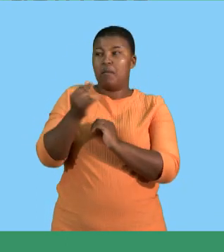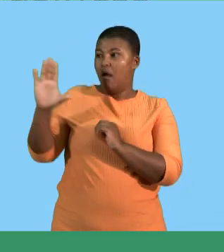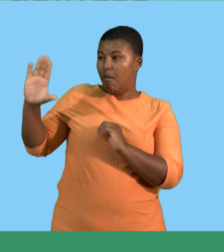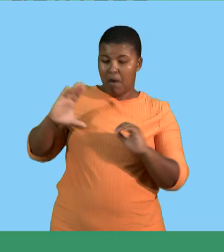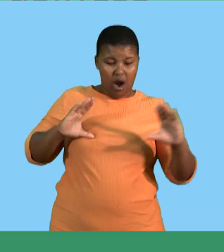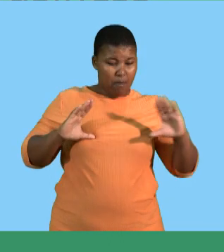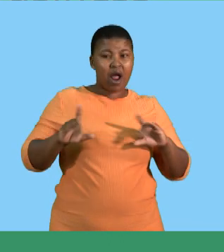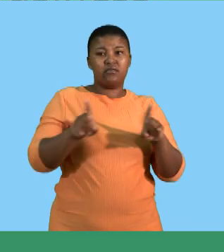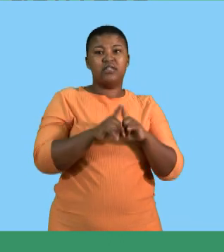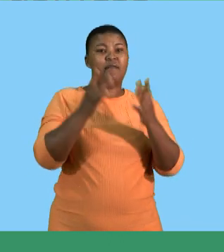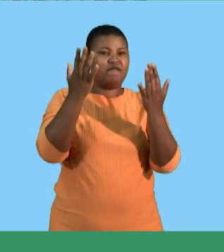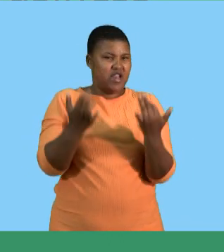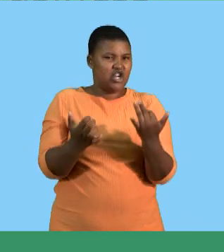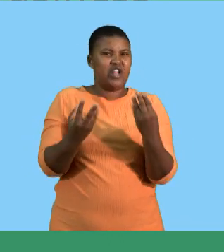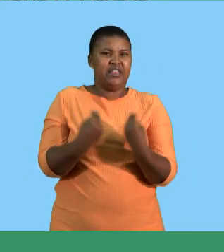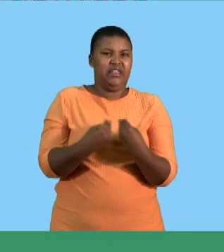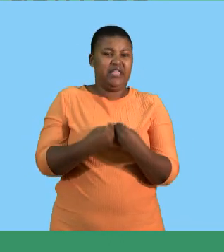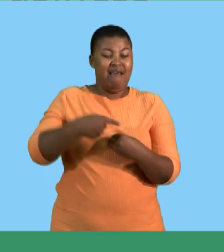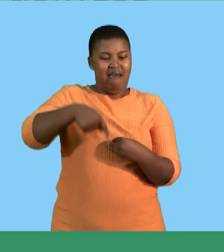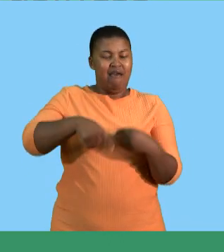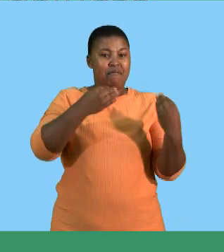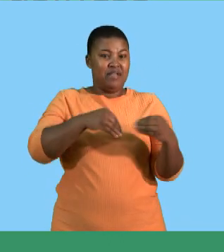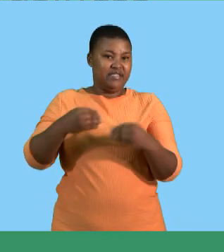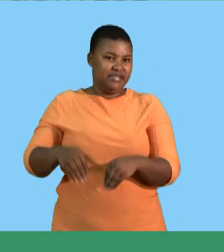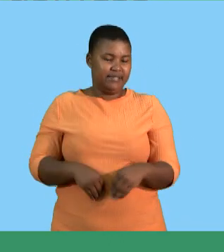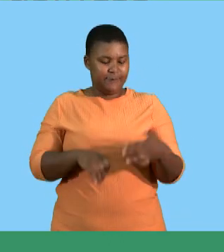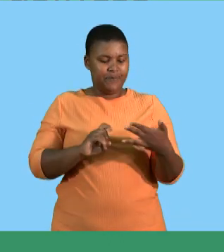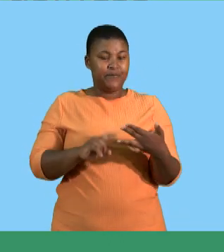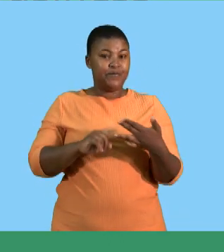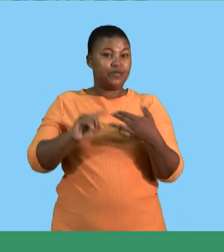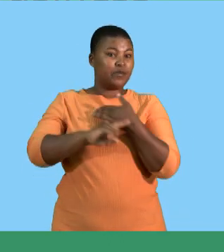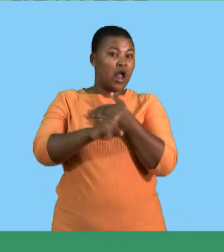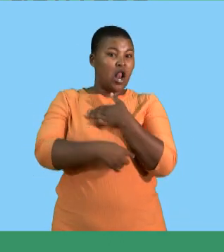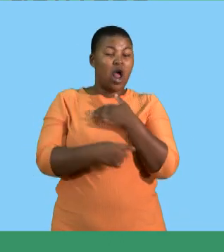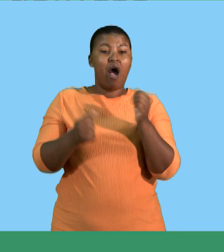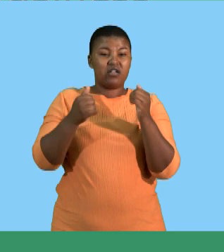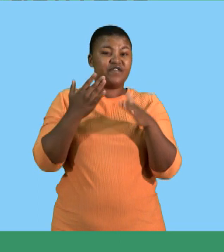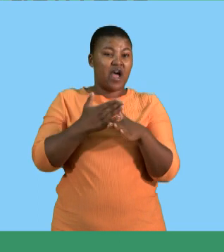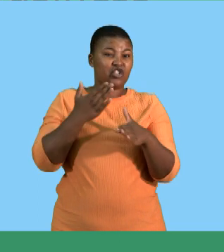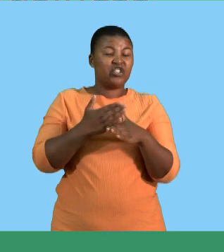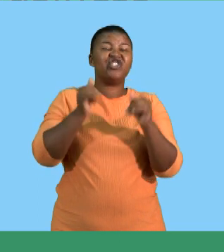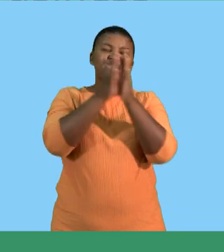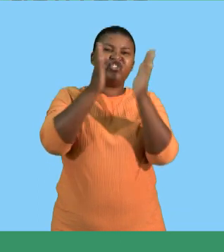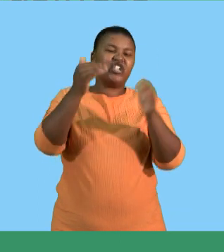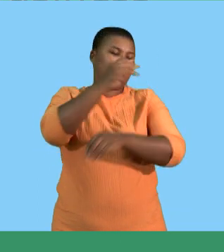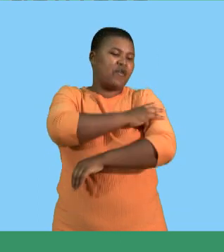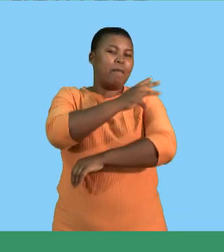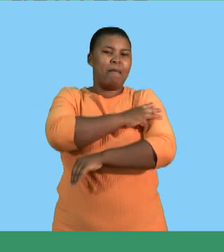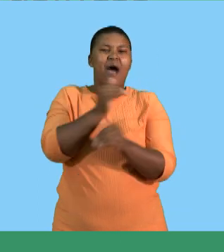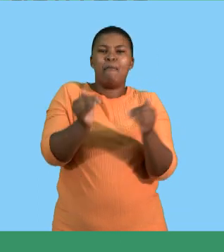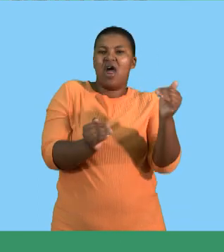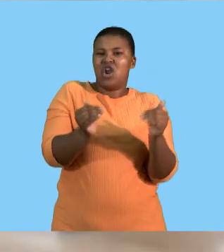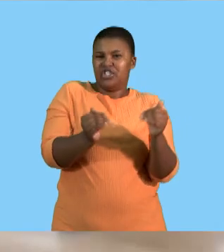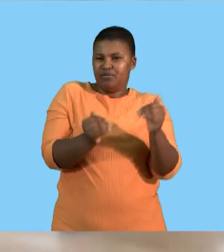funds and financial assets in the business. And then lastly, our last function is our general management function.